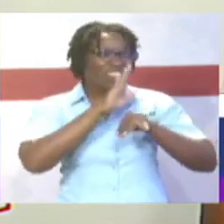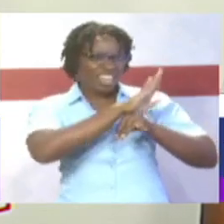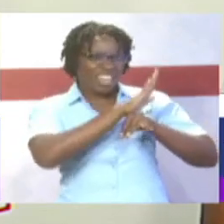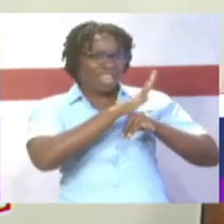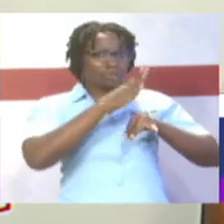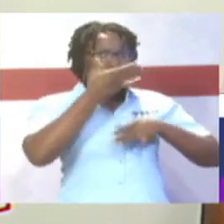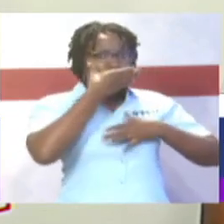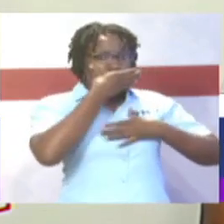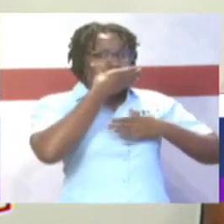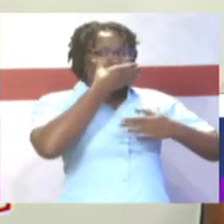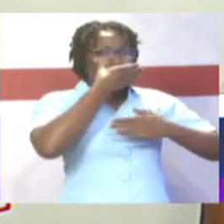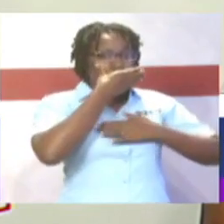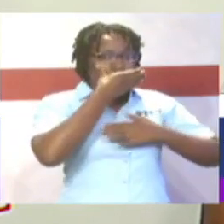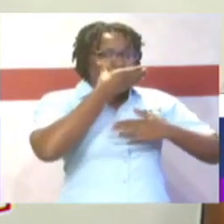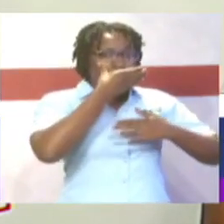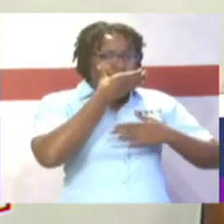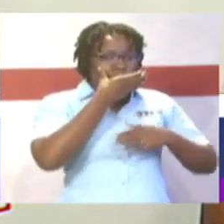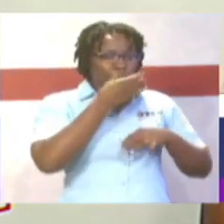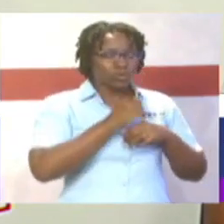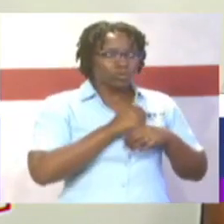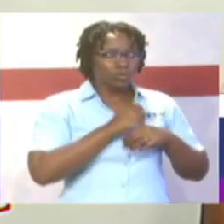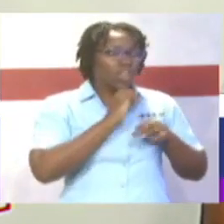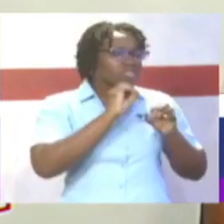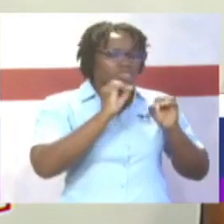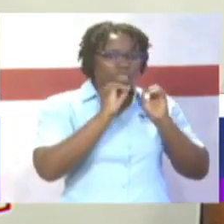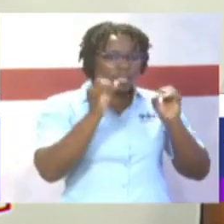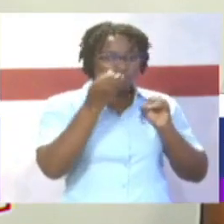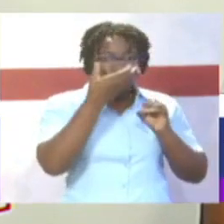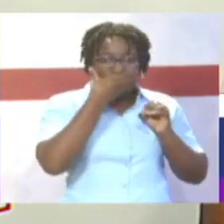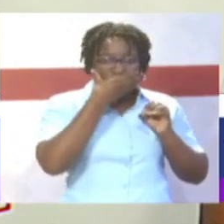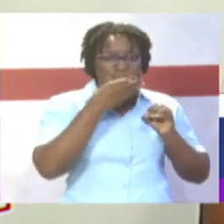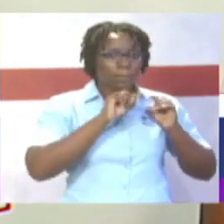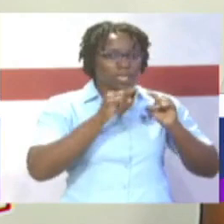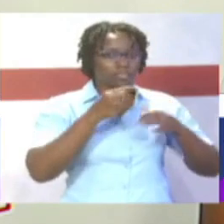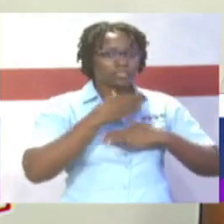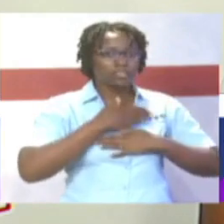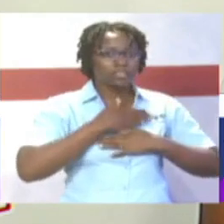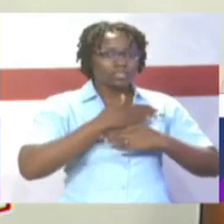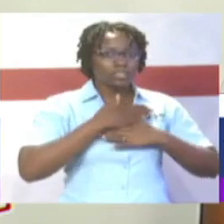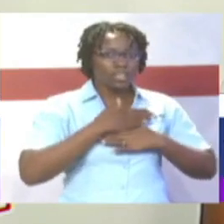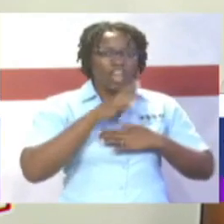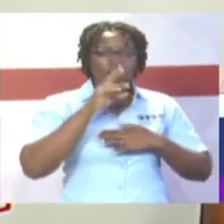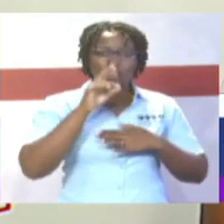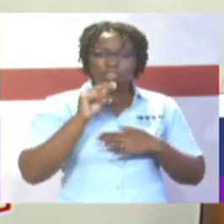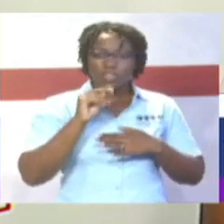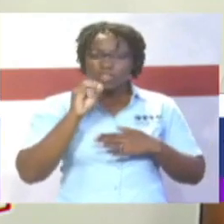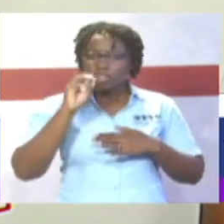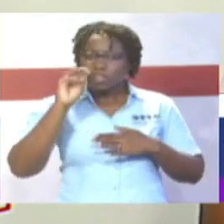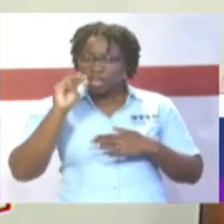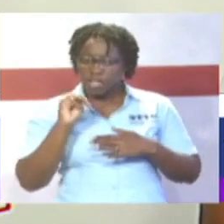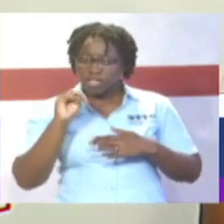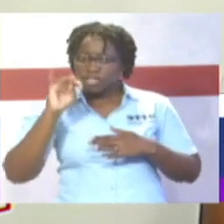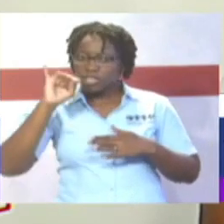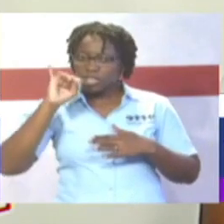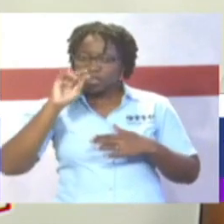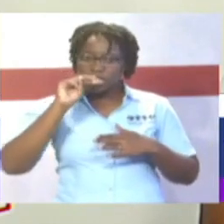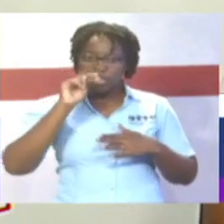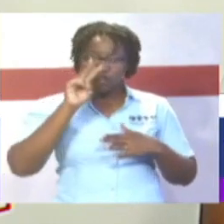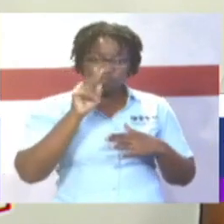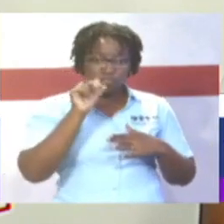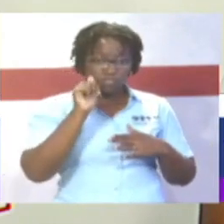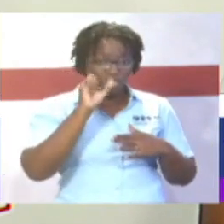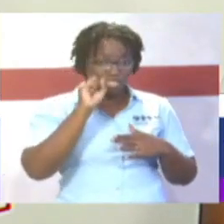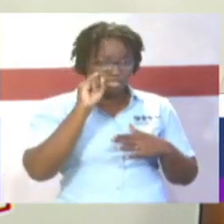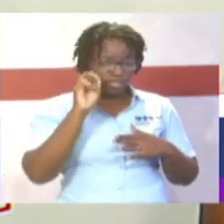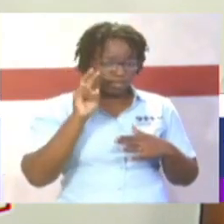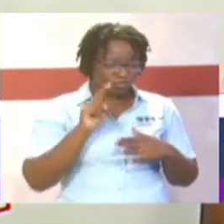therapy via a non-rebreather mask, alternating with what we call non-invasive CPAP. He was doing